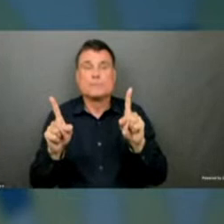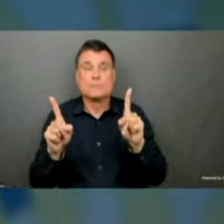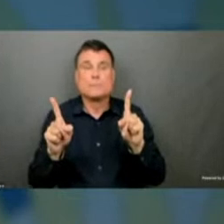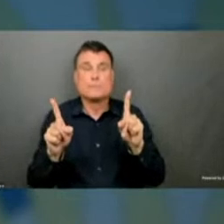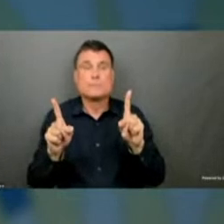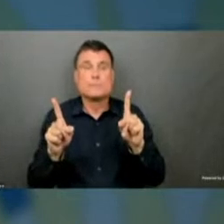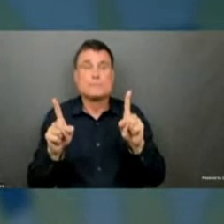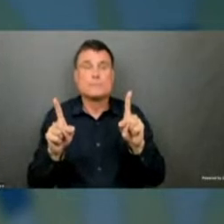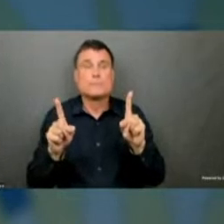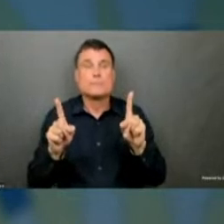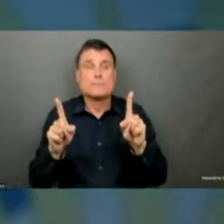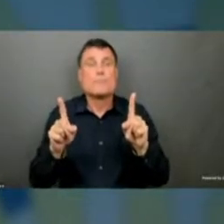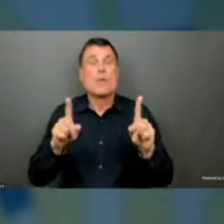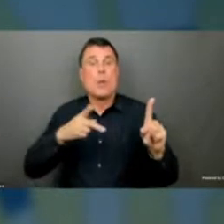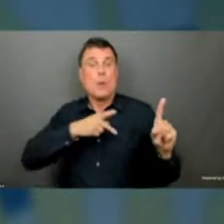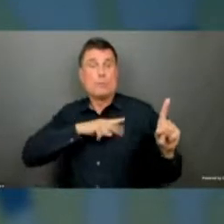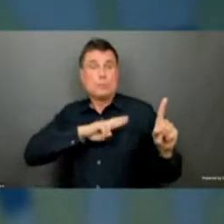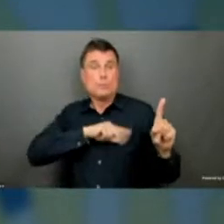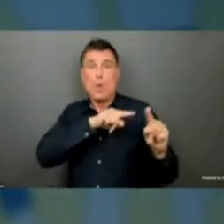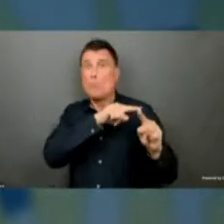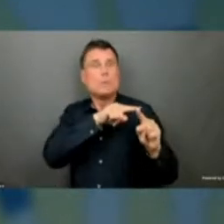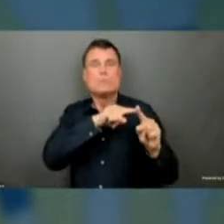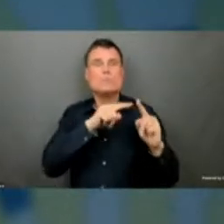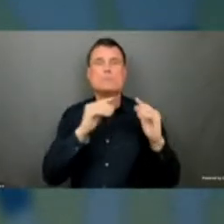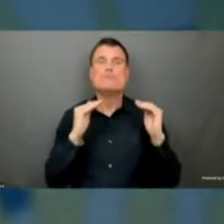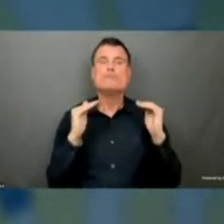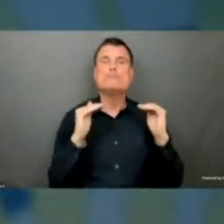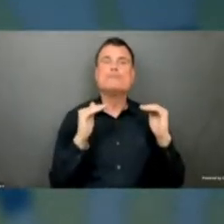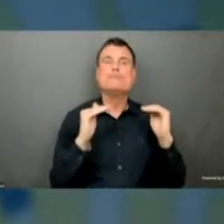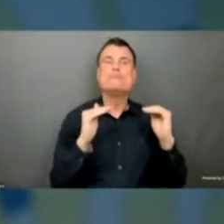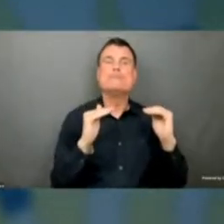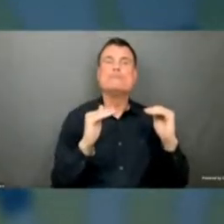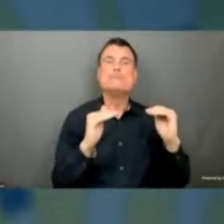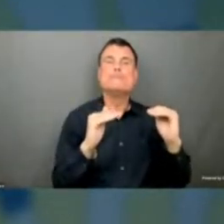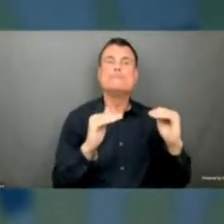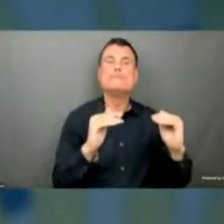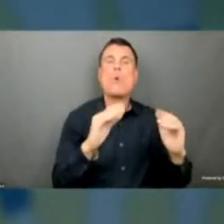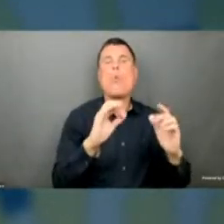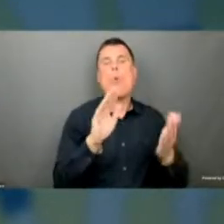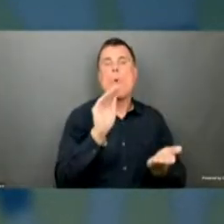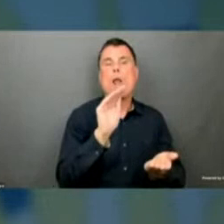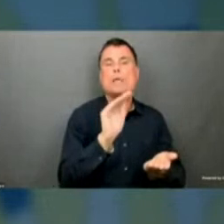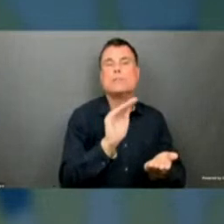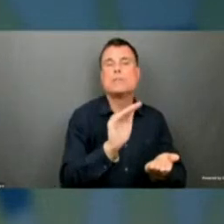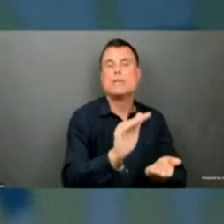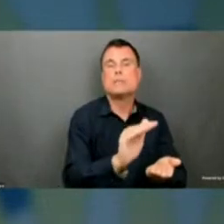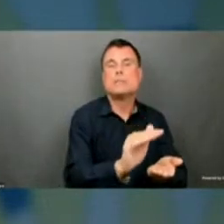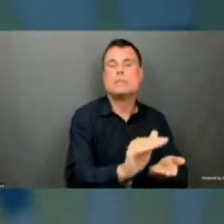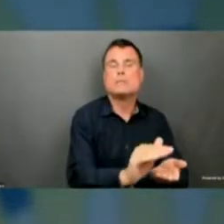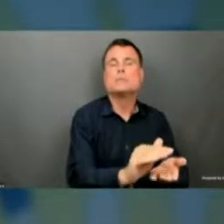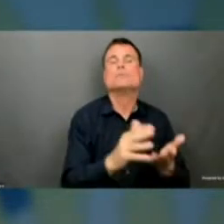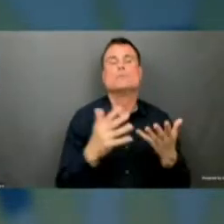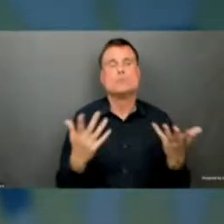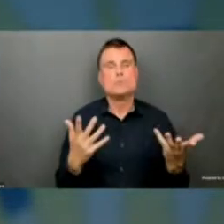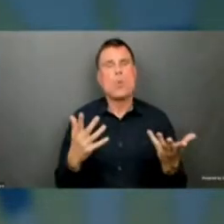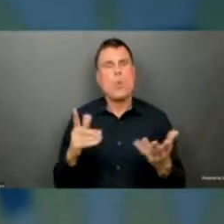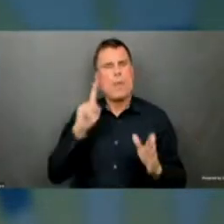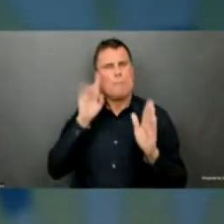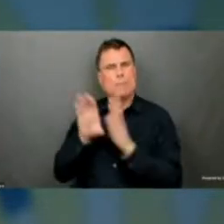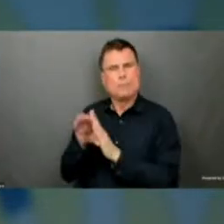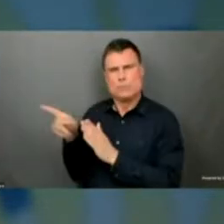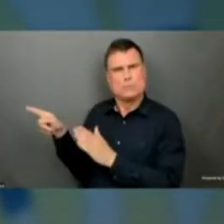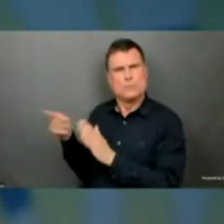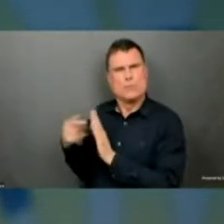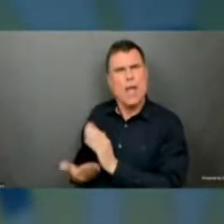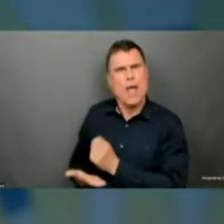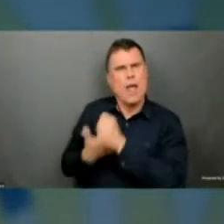Rupert itself. So this is something that helps us understand what may happen as an entire province once we get to those levels of